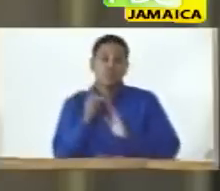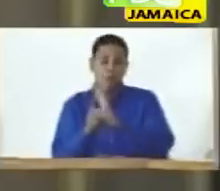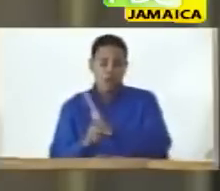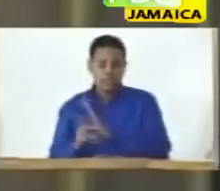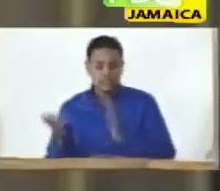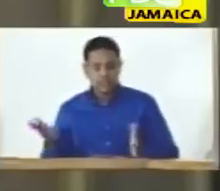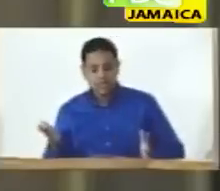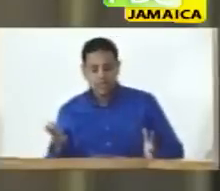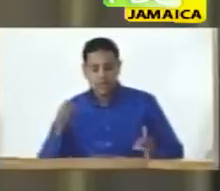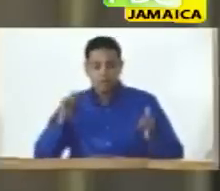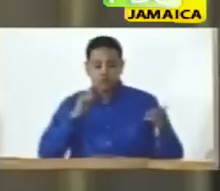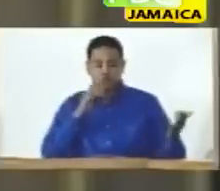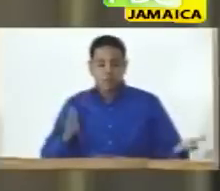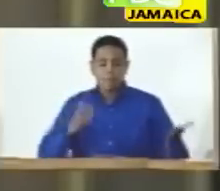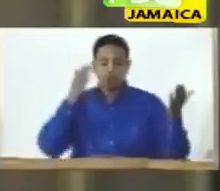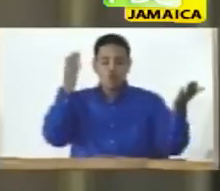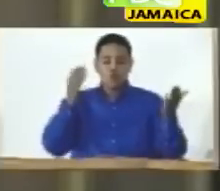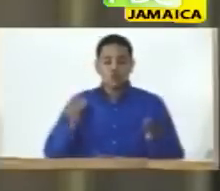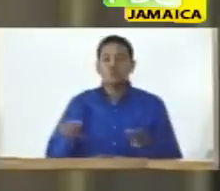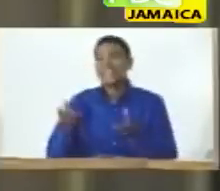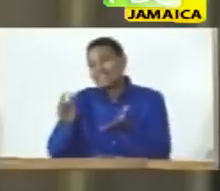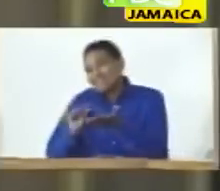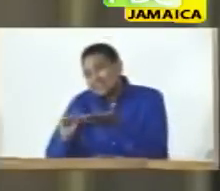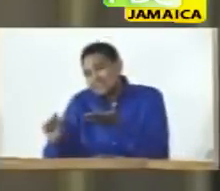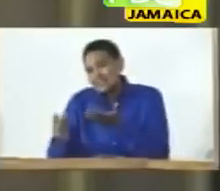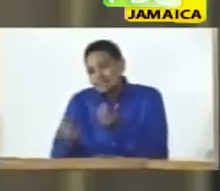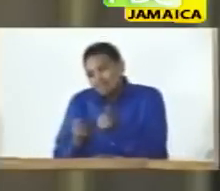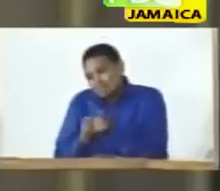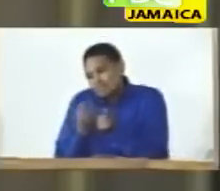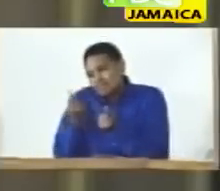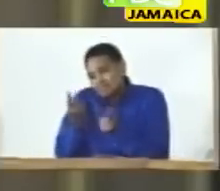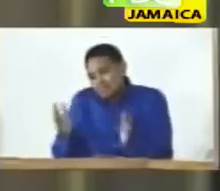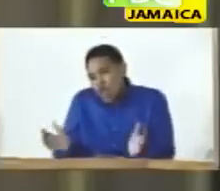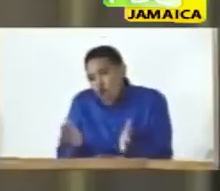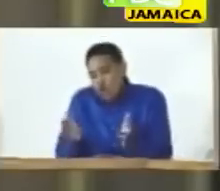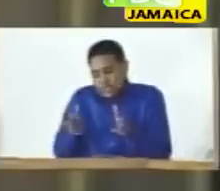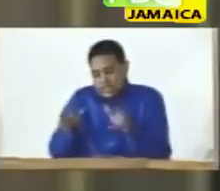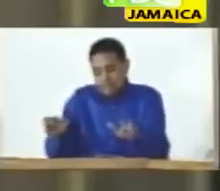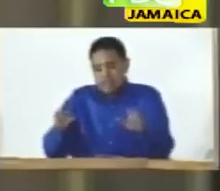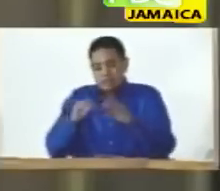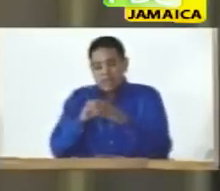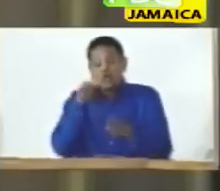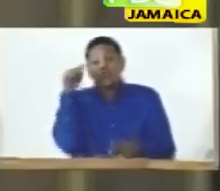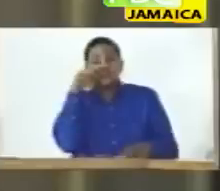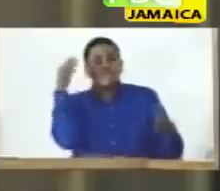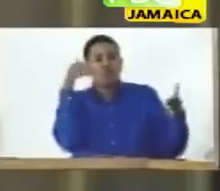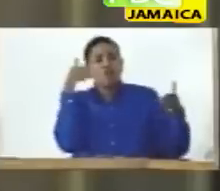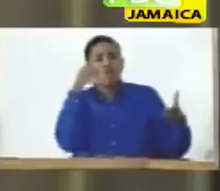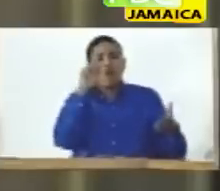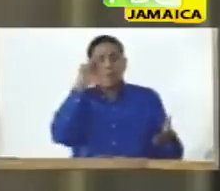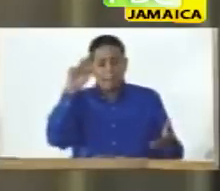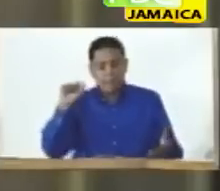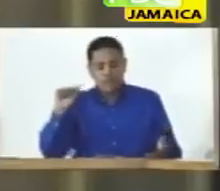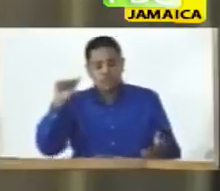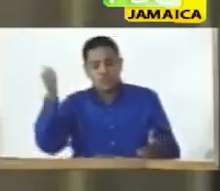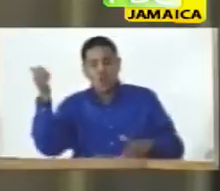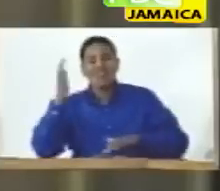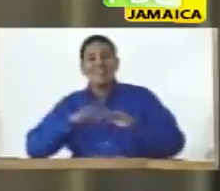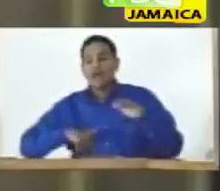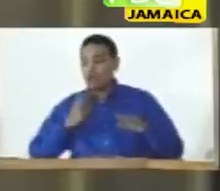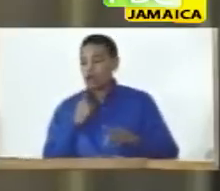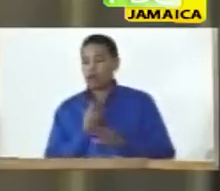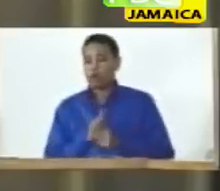which proposes to offer incentives encouraging investment into minerals other than bauxite.